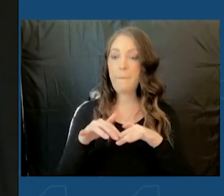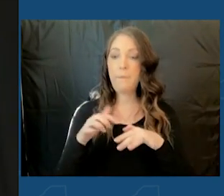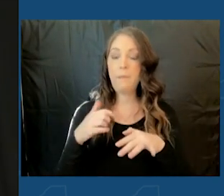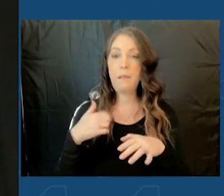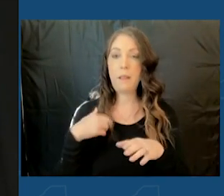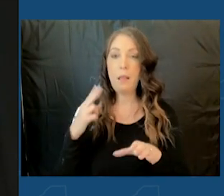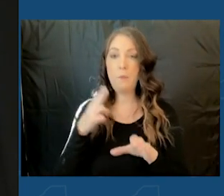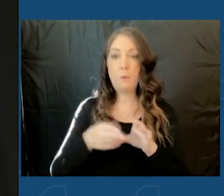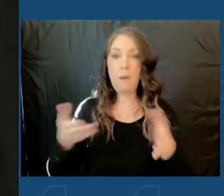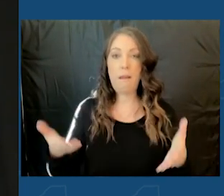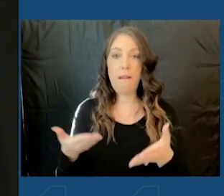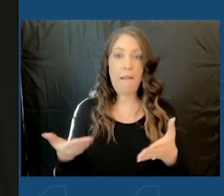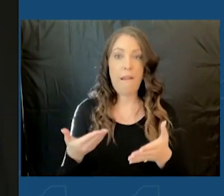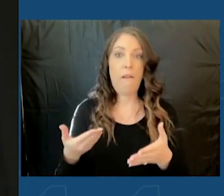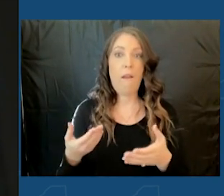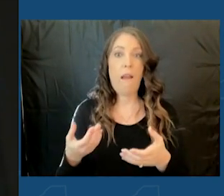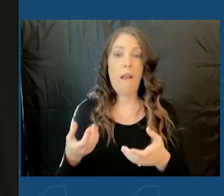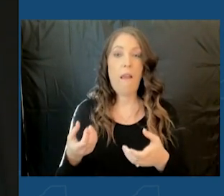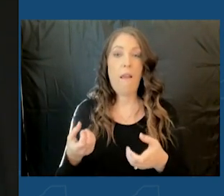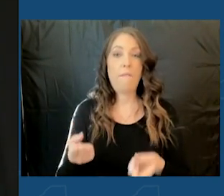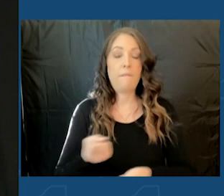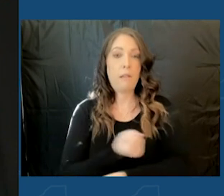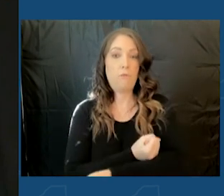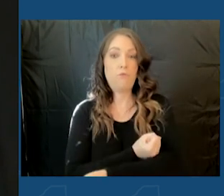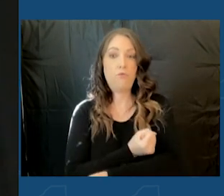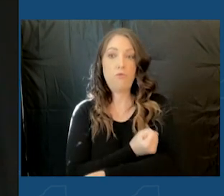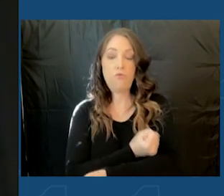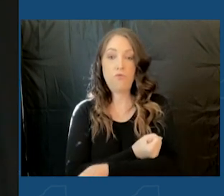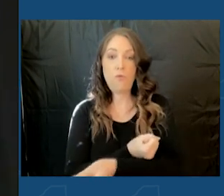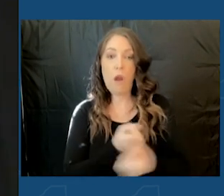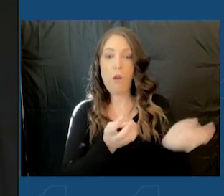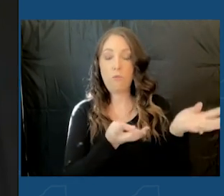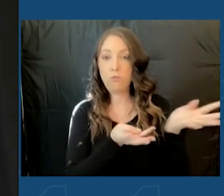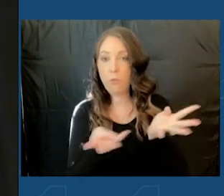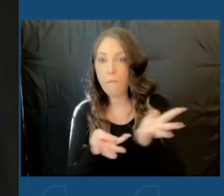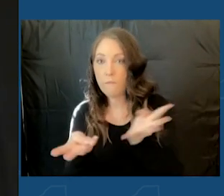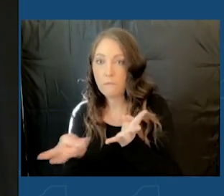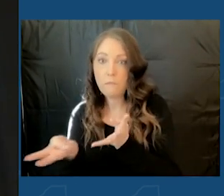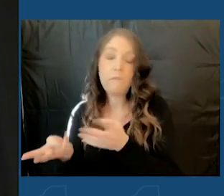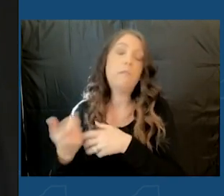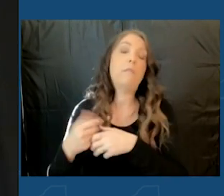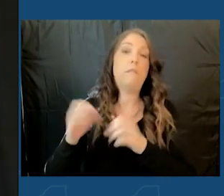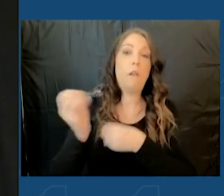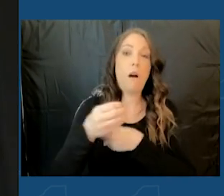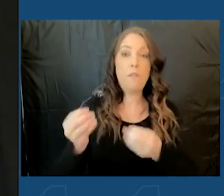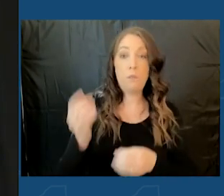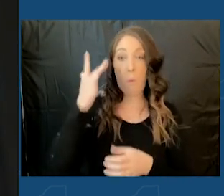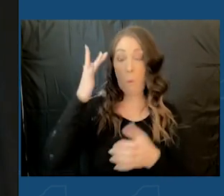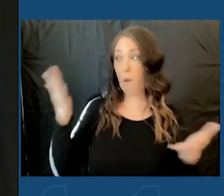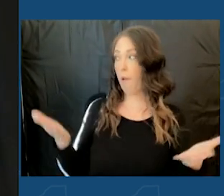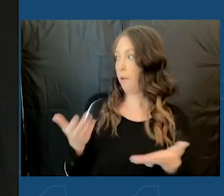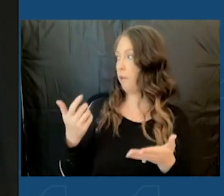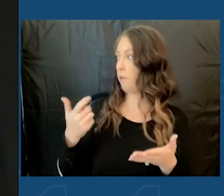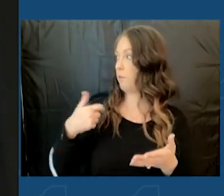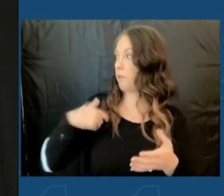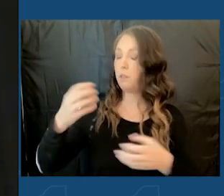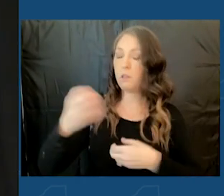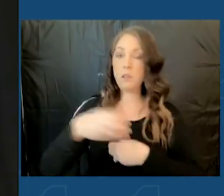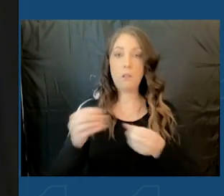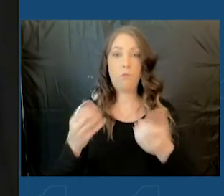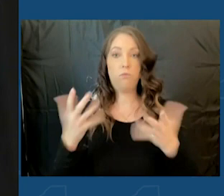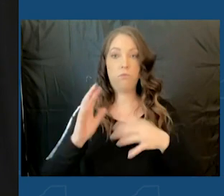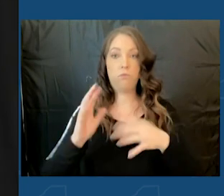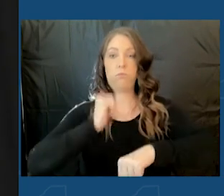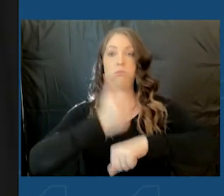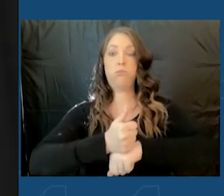drug trafficking area office. And why do I want to come here? These offices were established under the